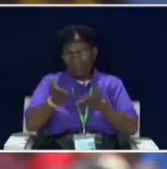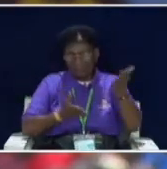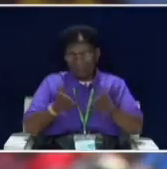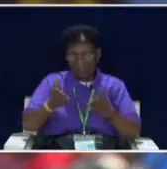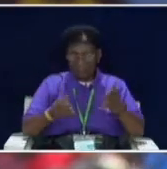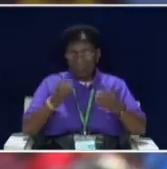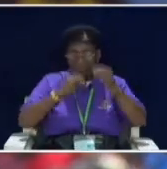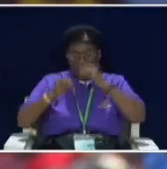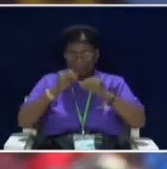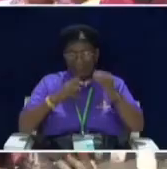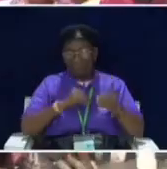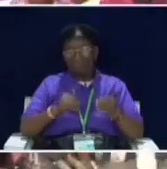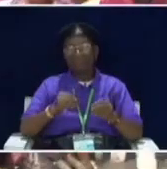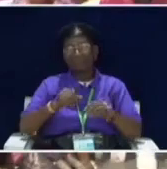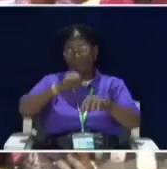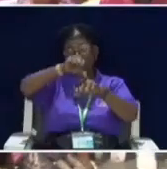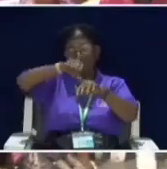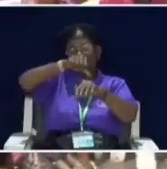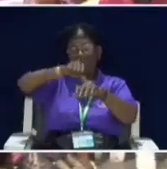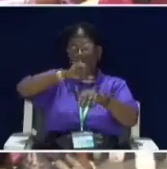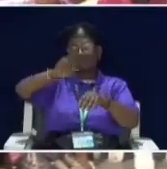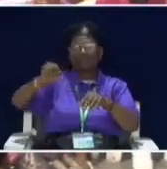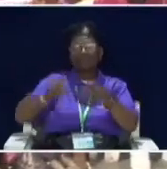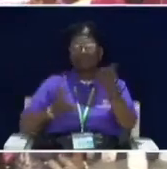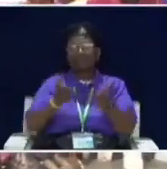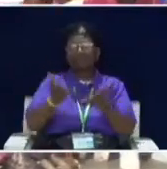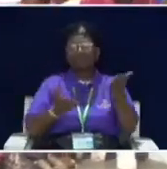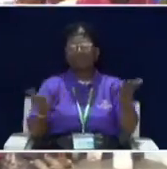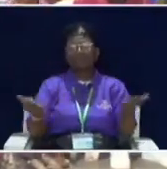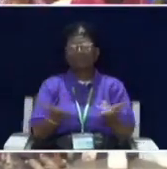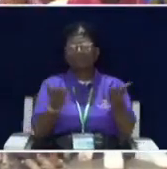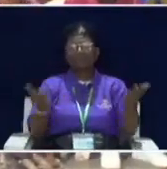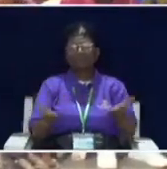Oluwa ati ifami ororo yan ni yo wa nihin.